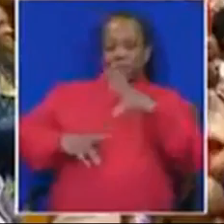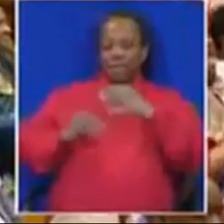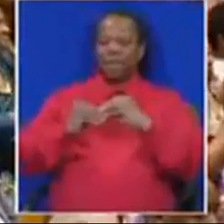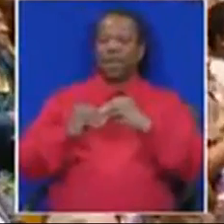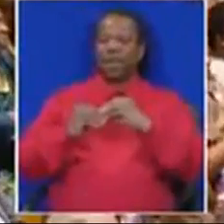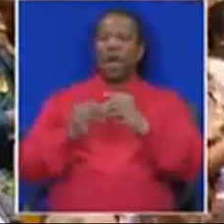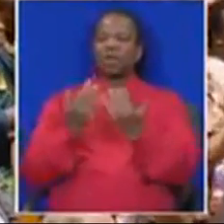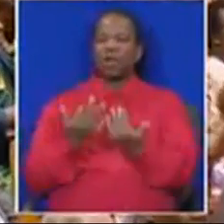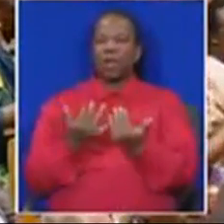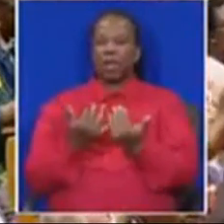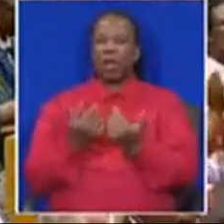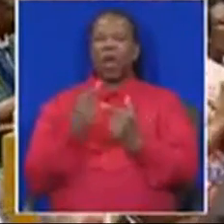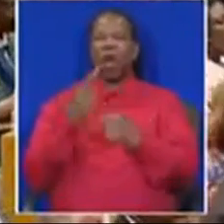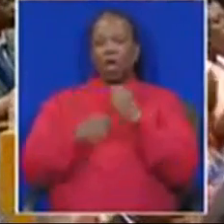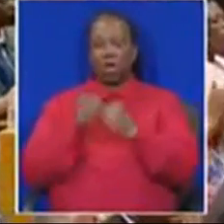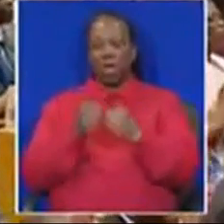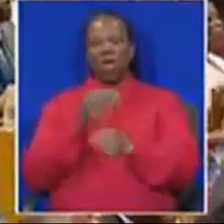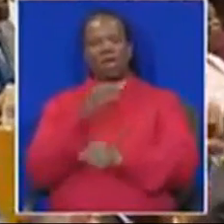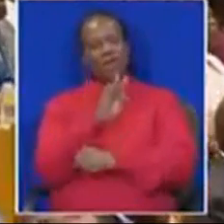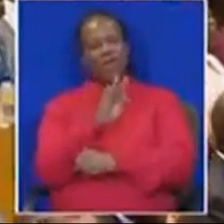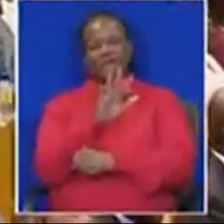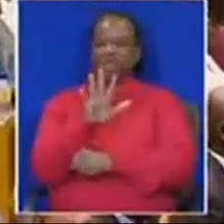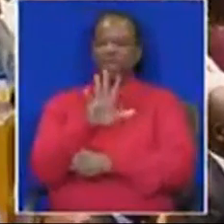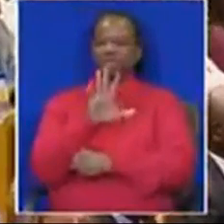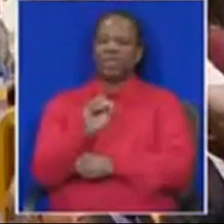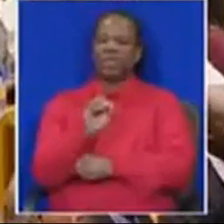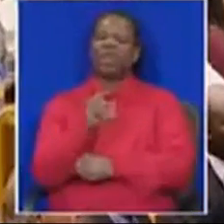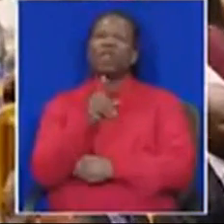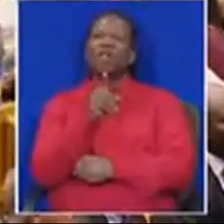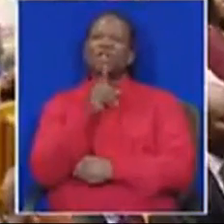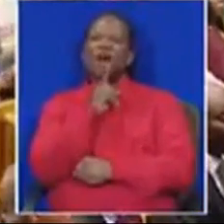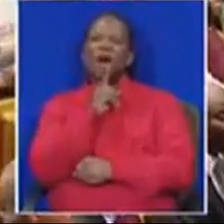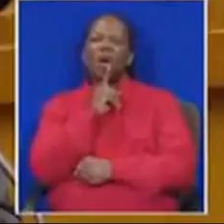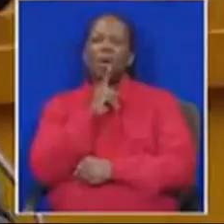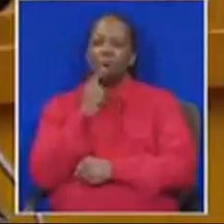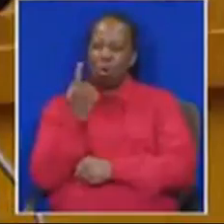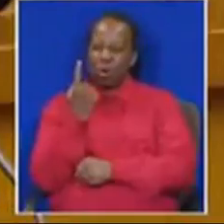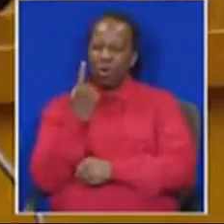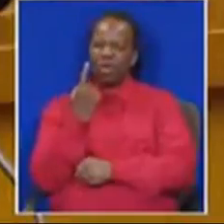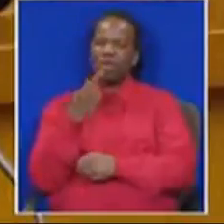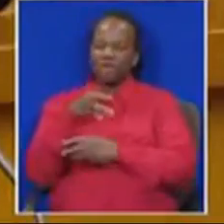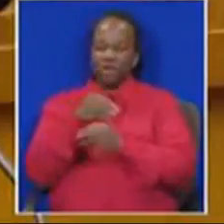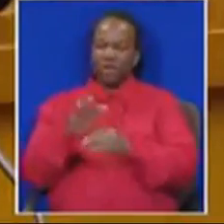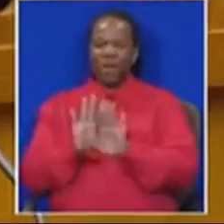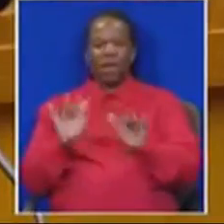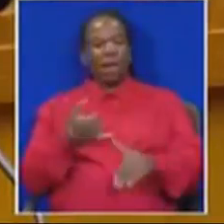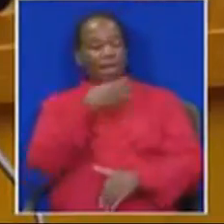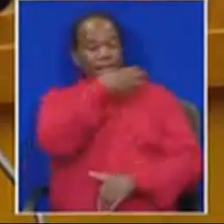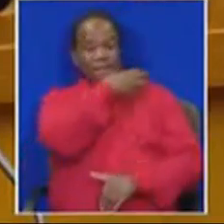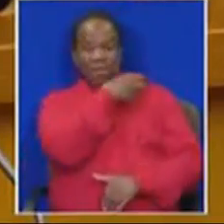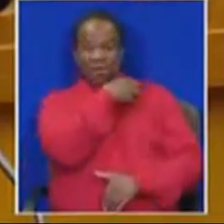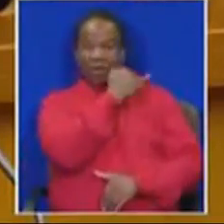annual income of $350,000. The Minister of Higher Education and